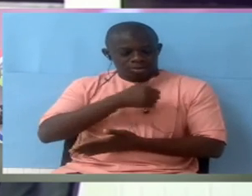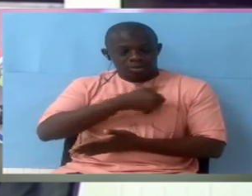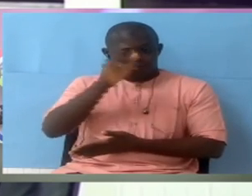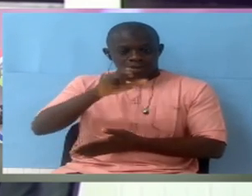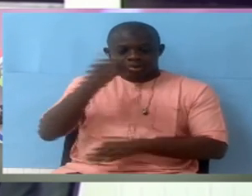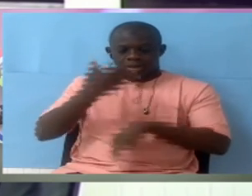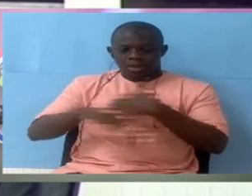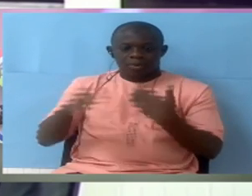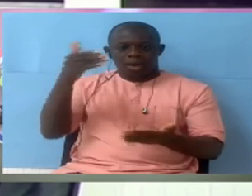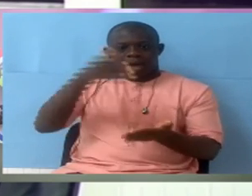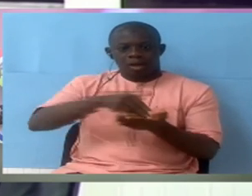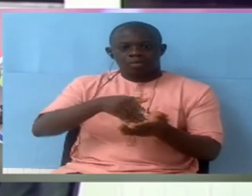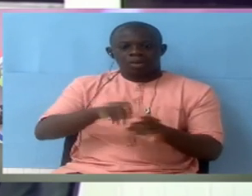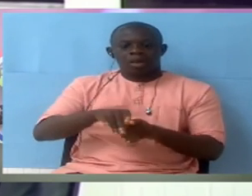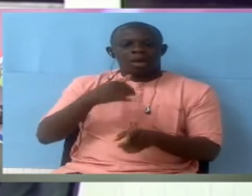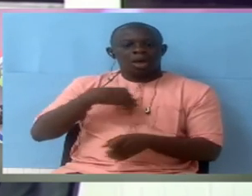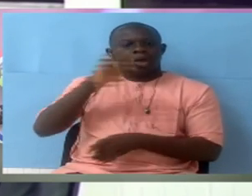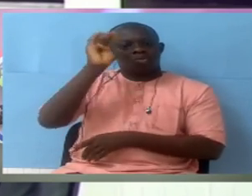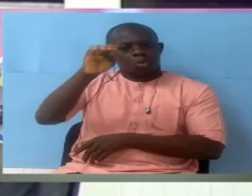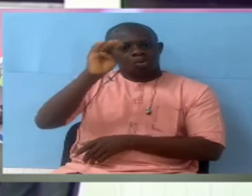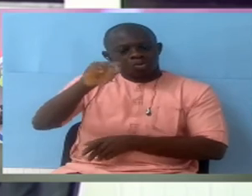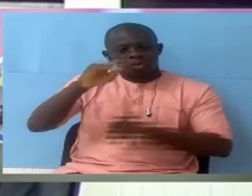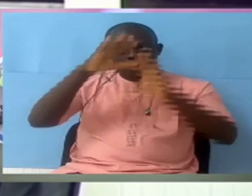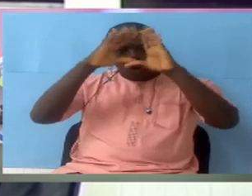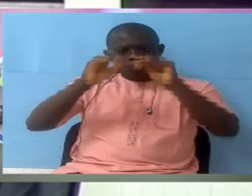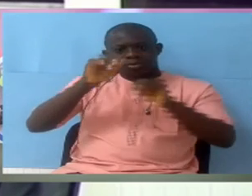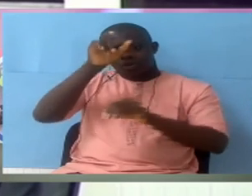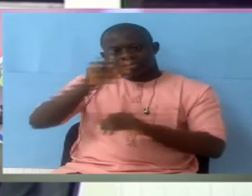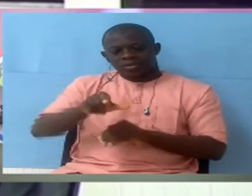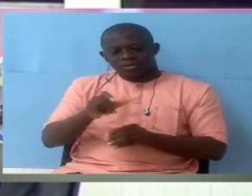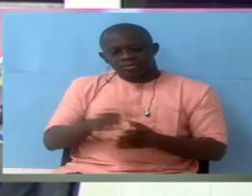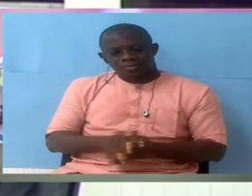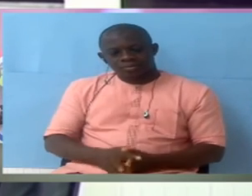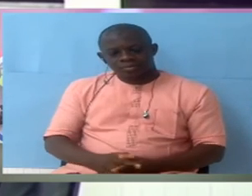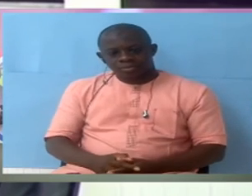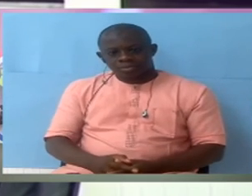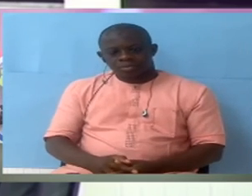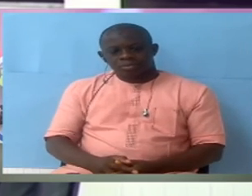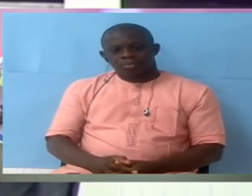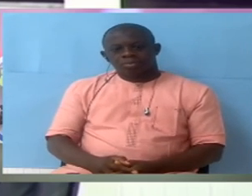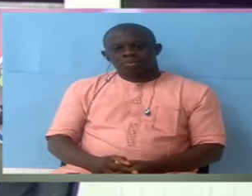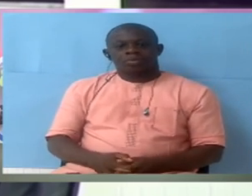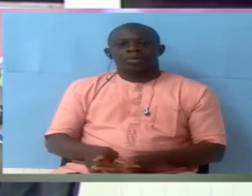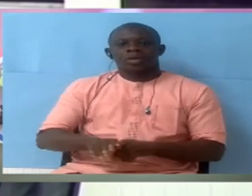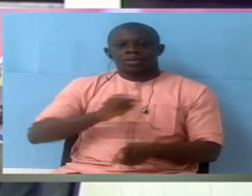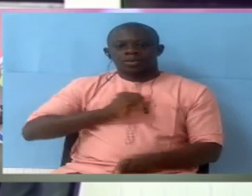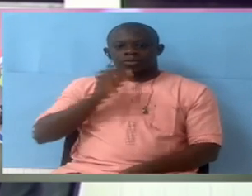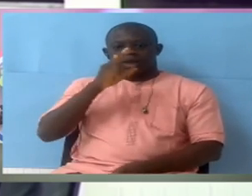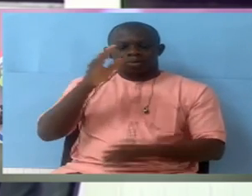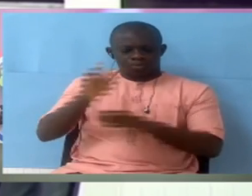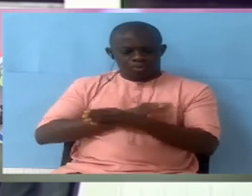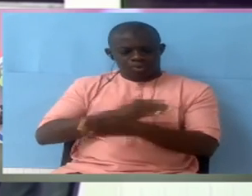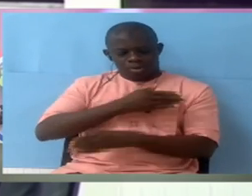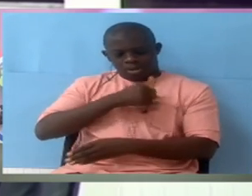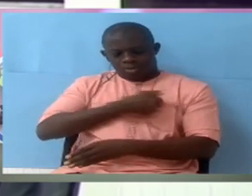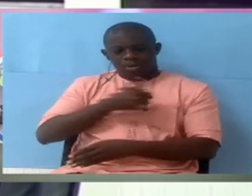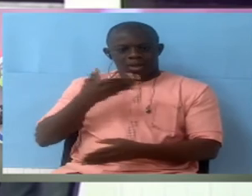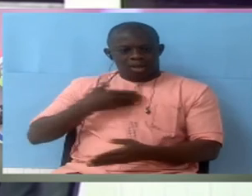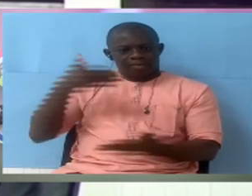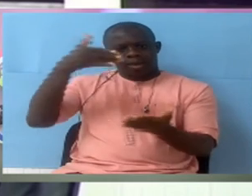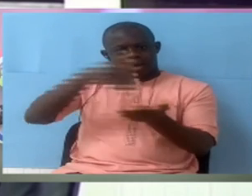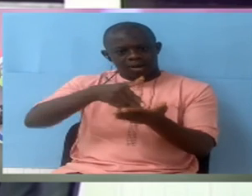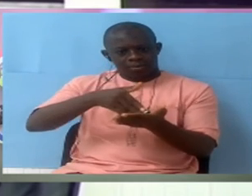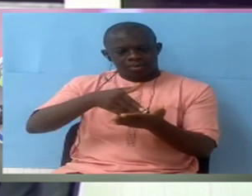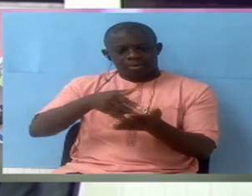ñewut. I called the officer. Ma o ñi nga fa liggey. He said that the medic was here. Mune ma fajj kat bi mu ngi fi